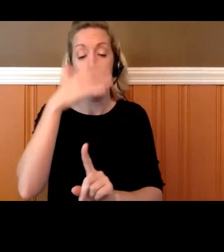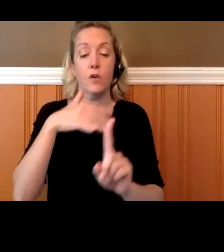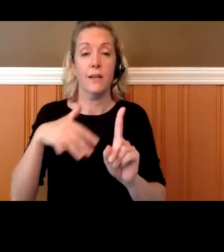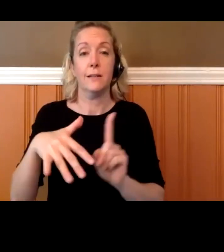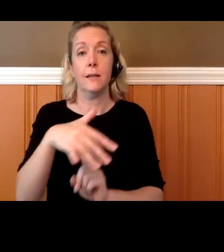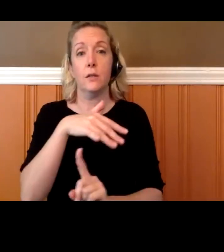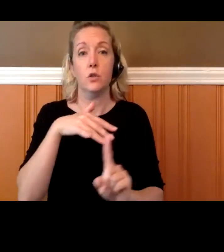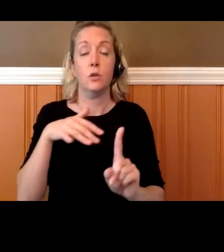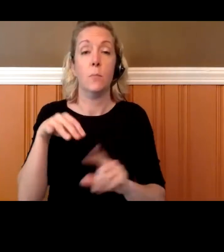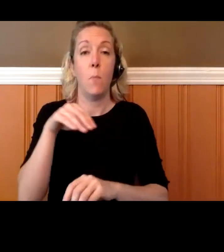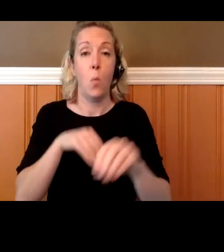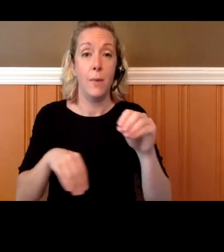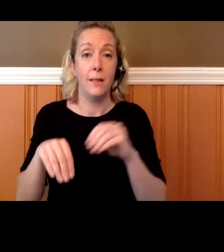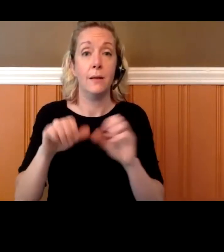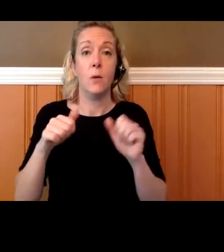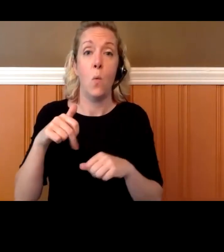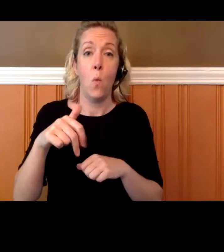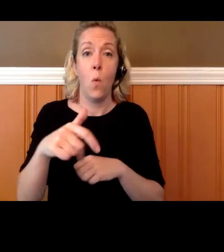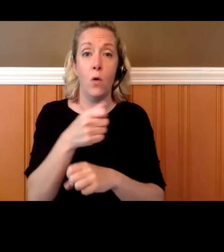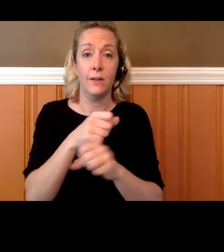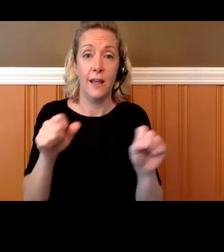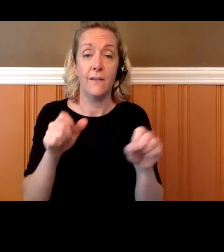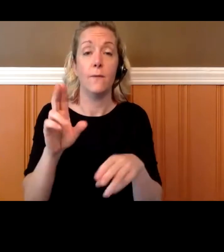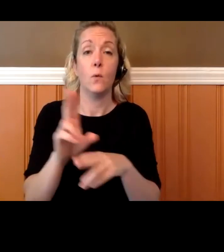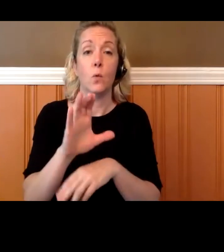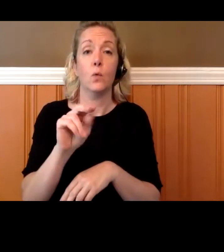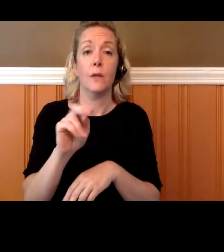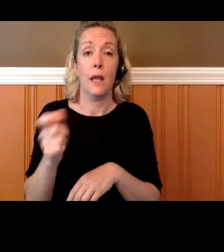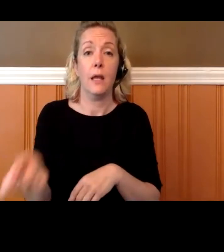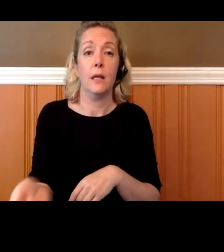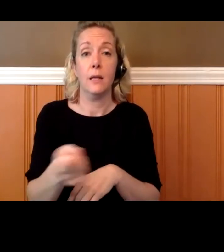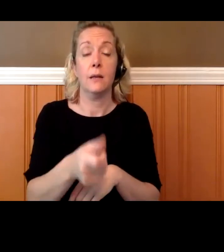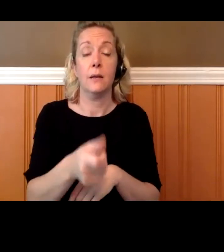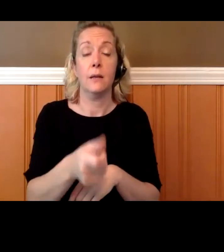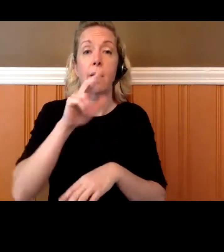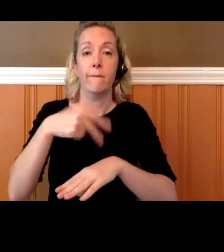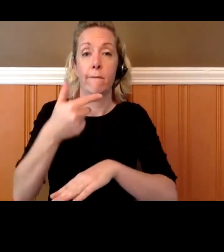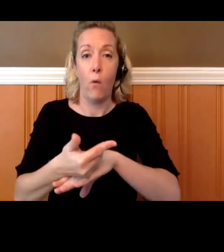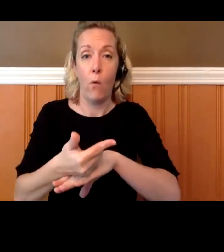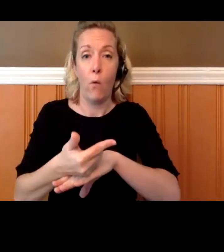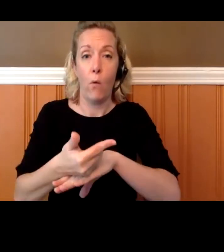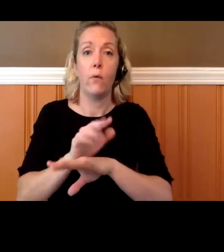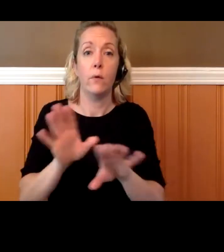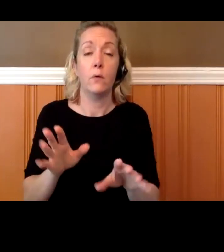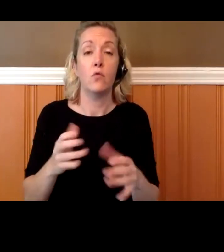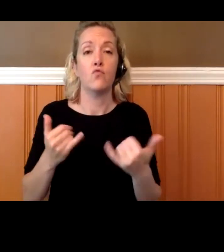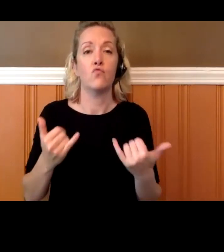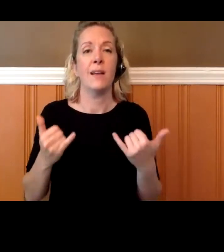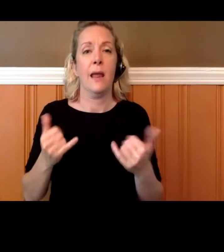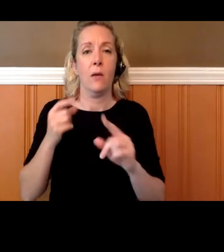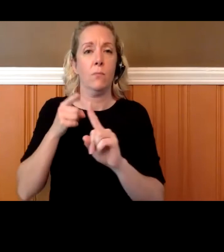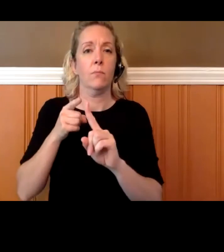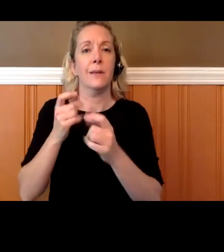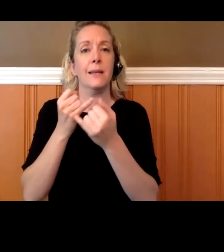not trip and stumble over things and whatnot. So that's very complicated. What we're just focusing on now is having them communicate